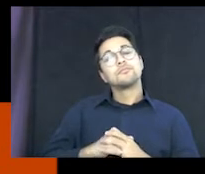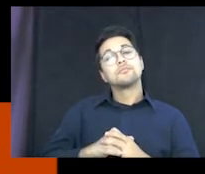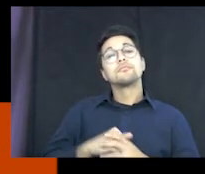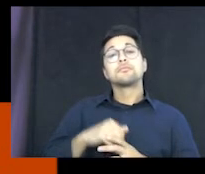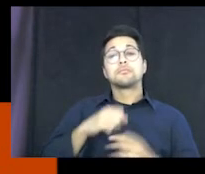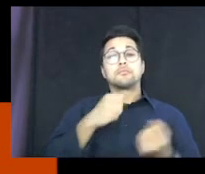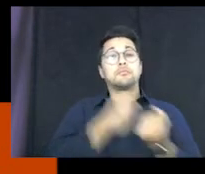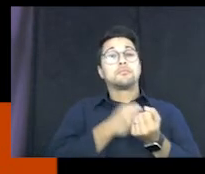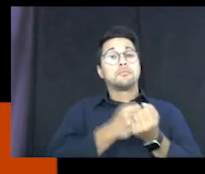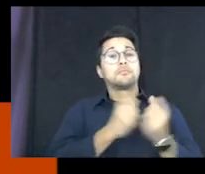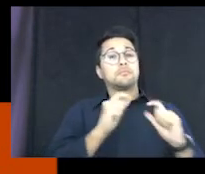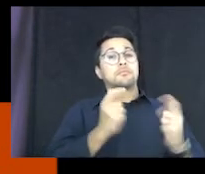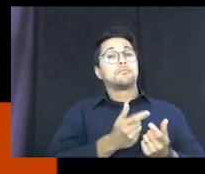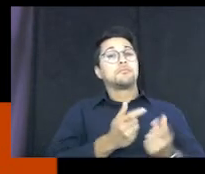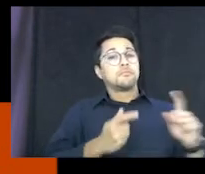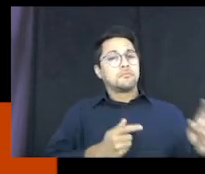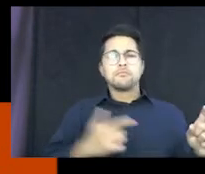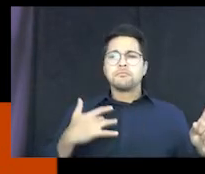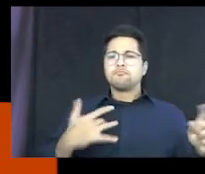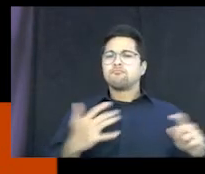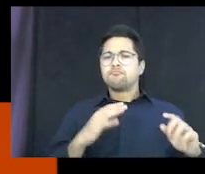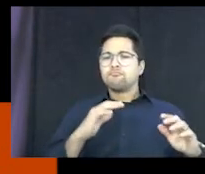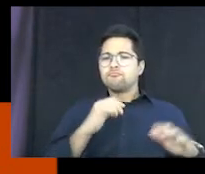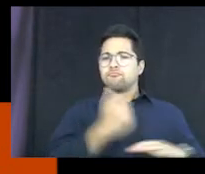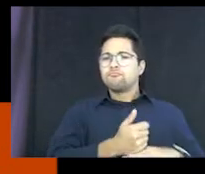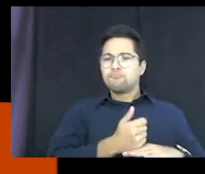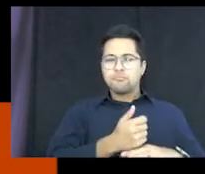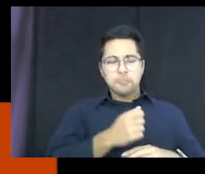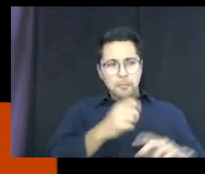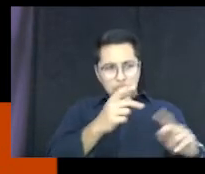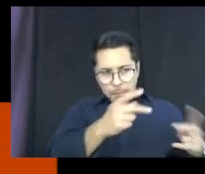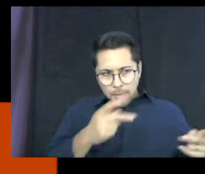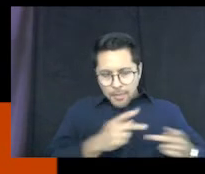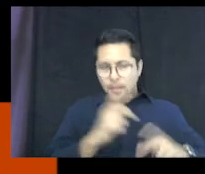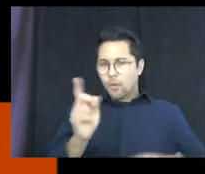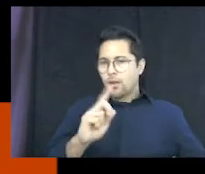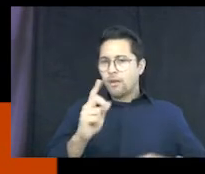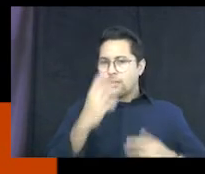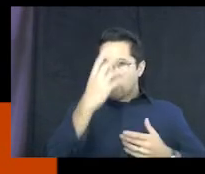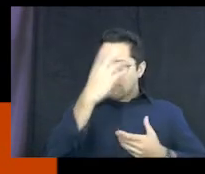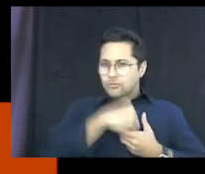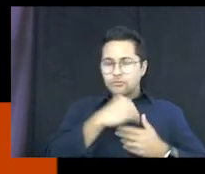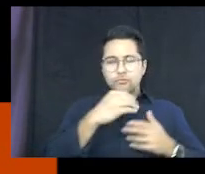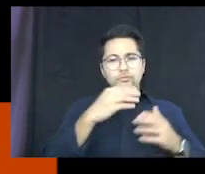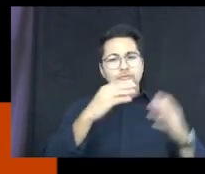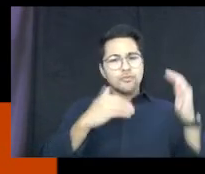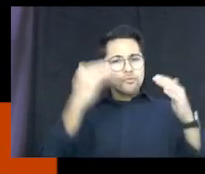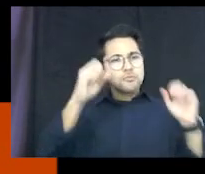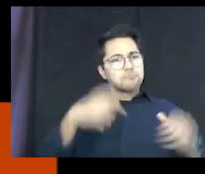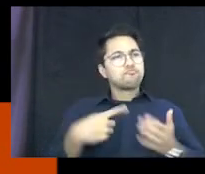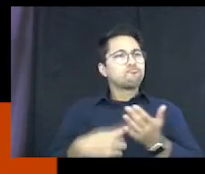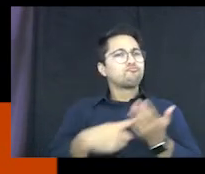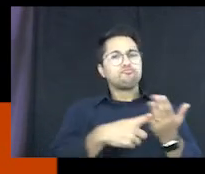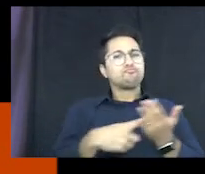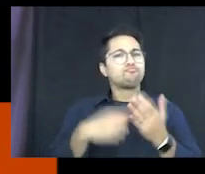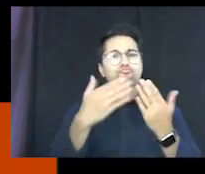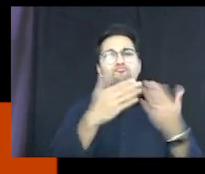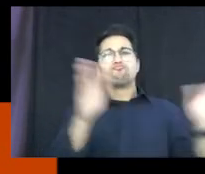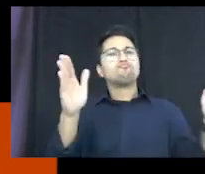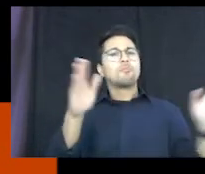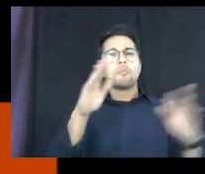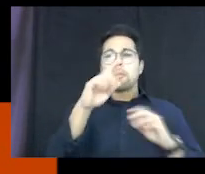Support groups primarily focus on a place where autistic adults can talk openly about a specific